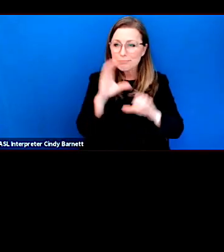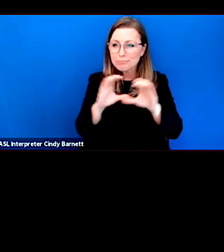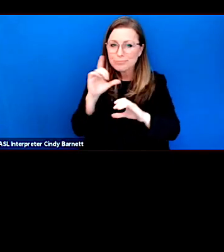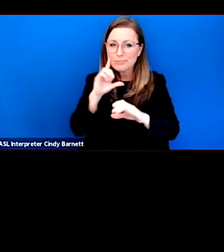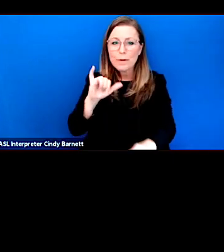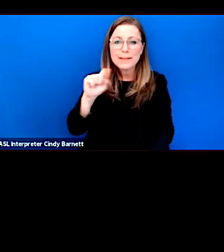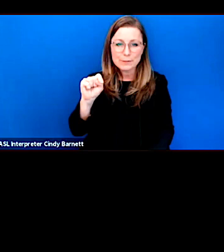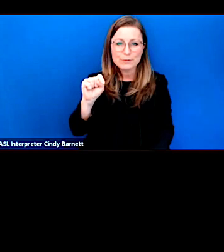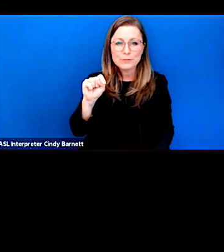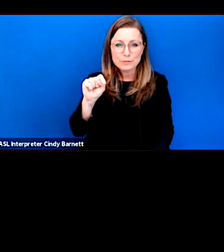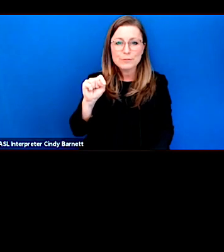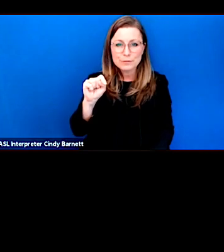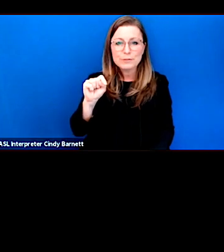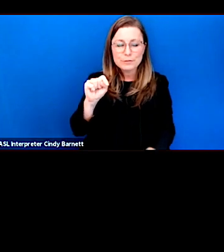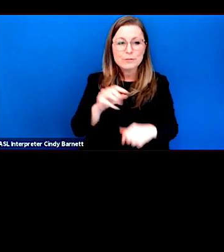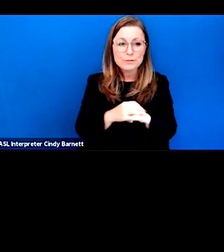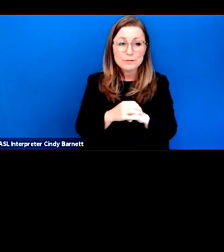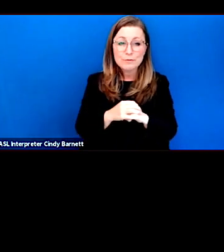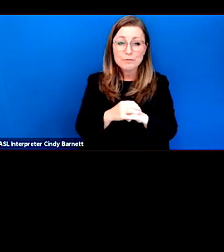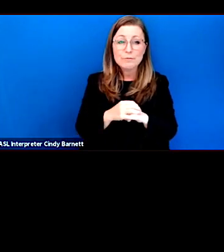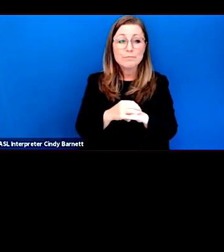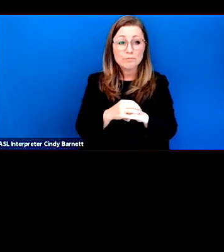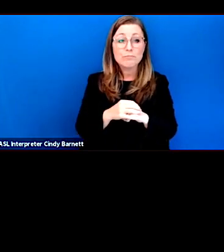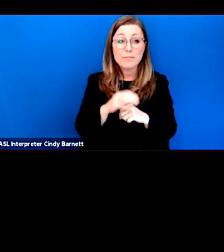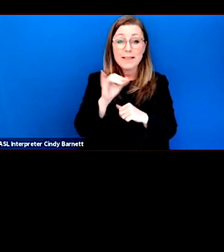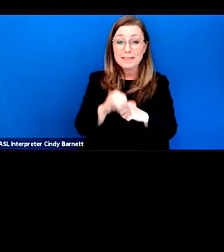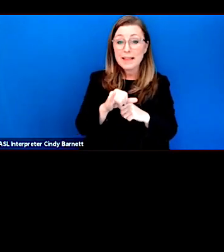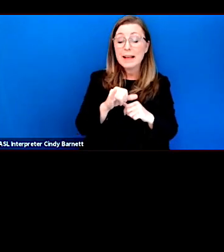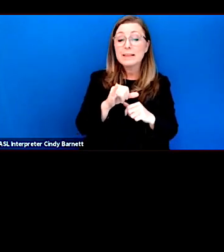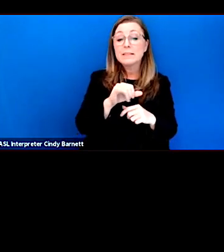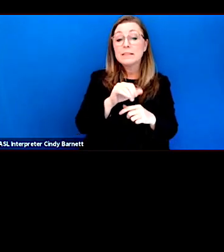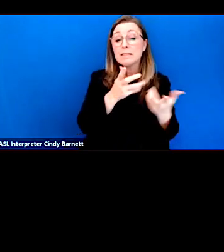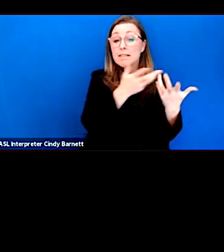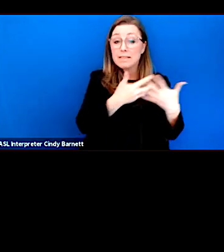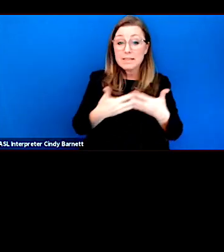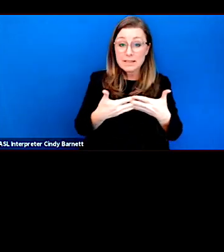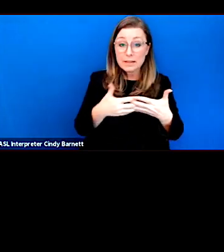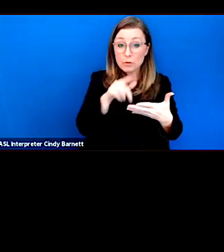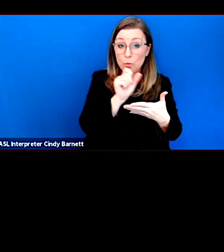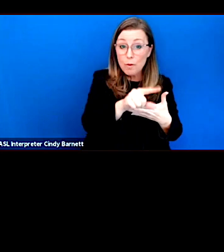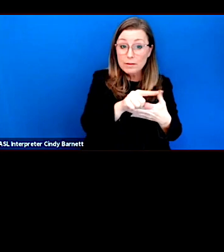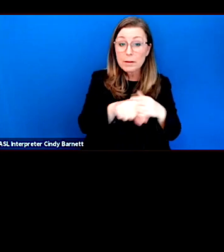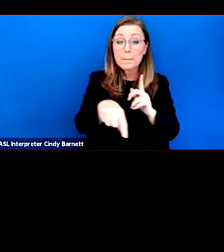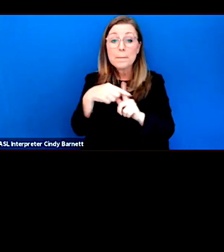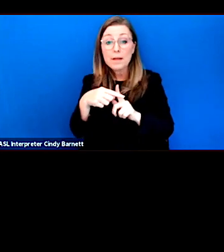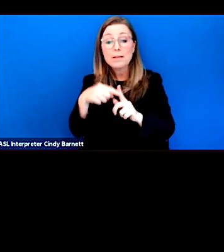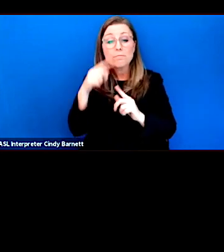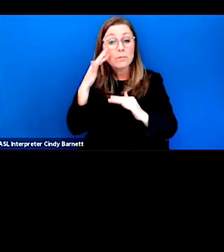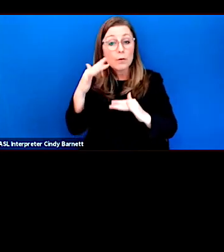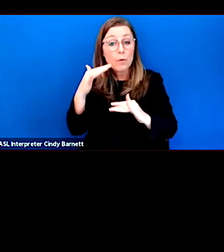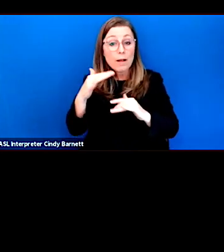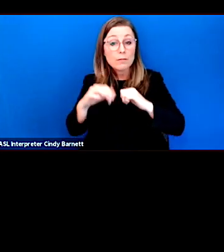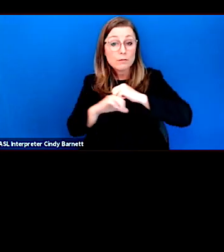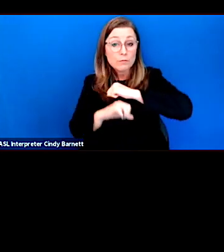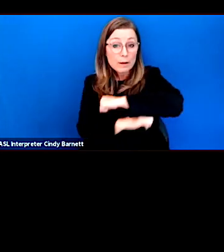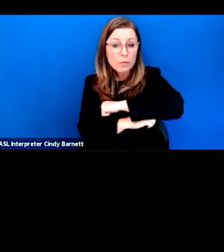metasynthesis. Together, your synthesis question and theoretical framework will keep your project clear and